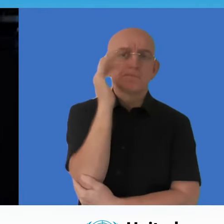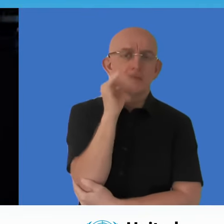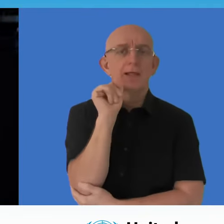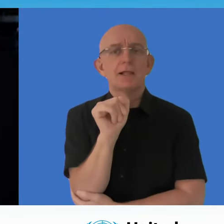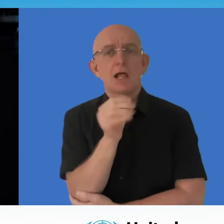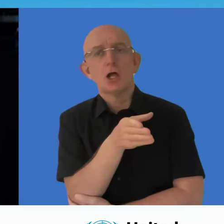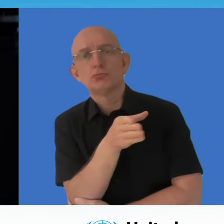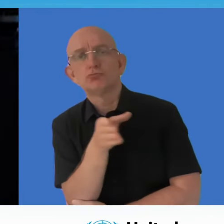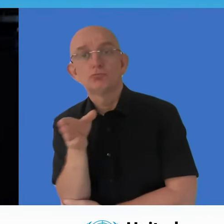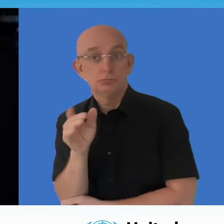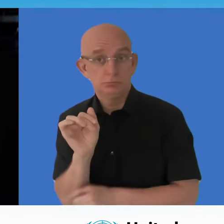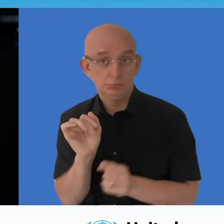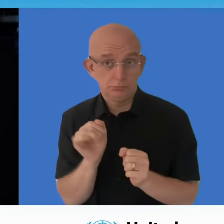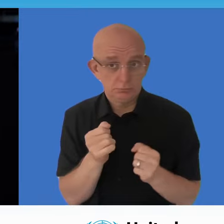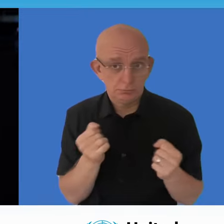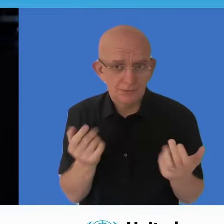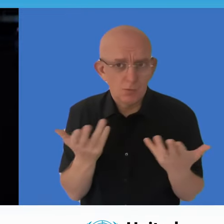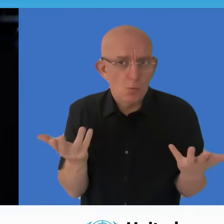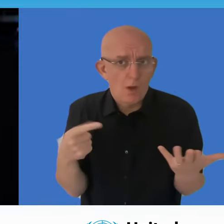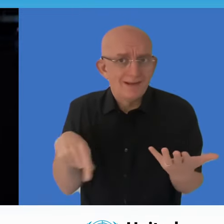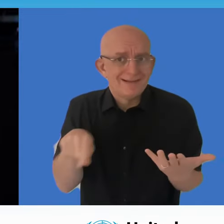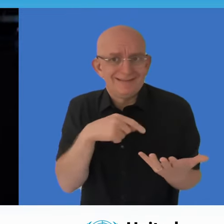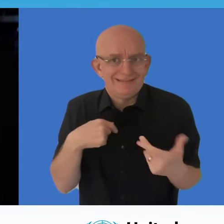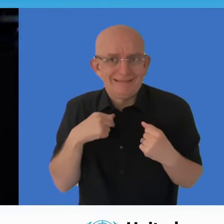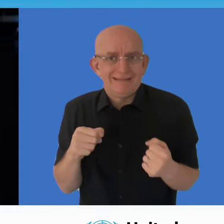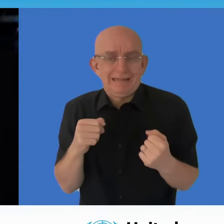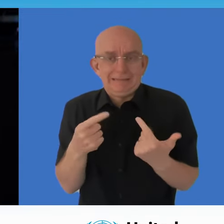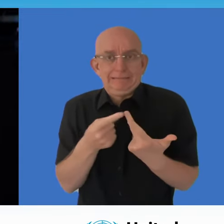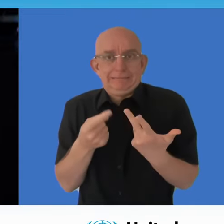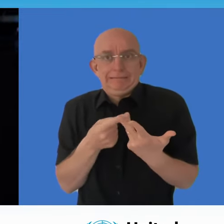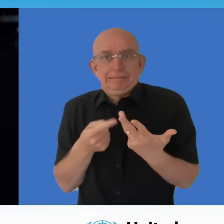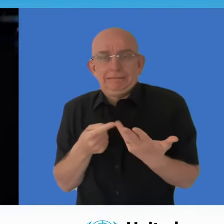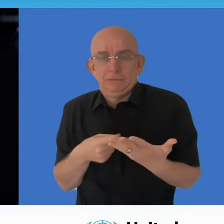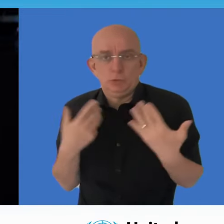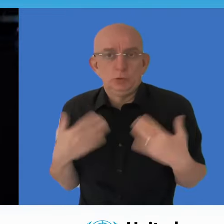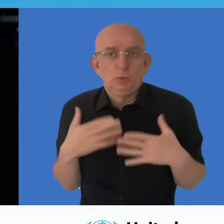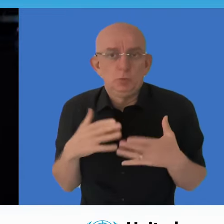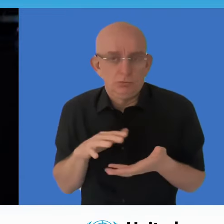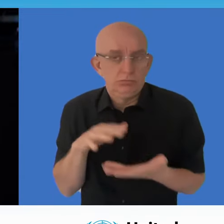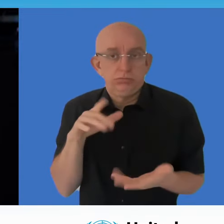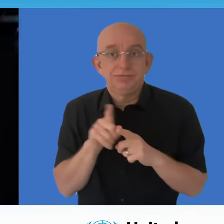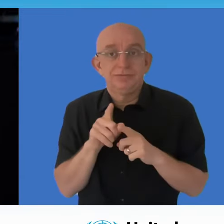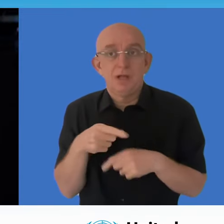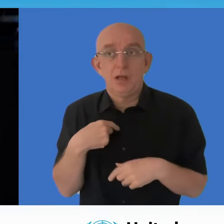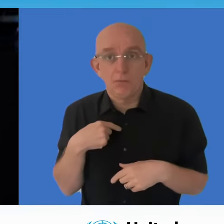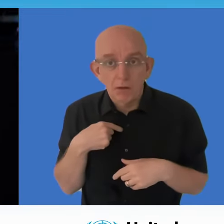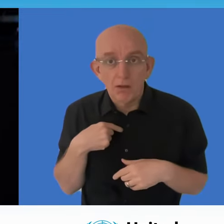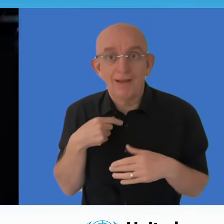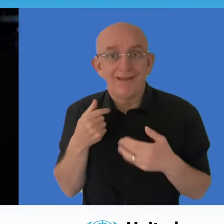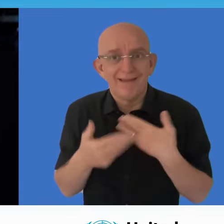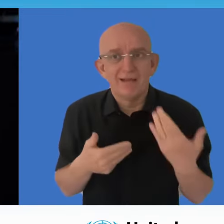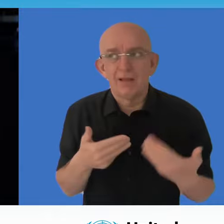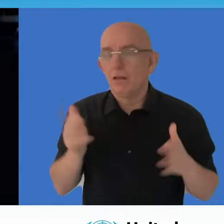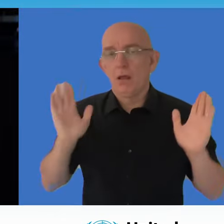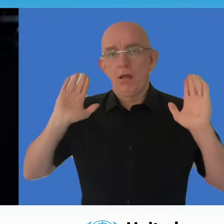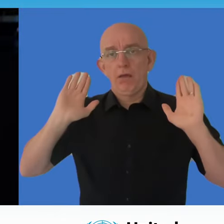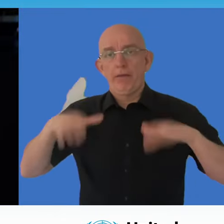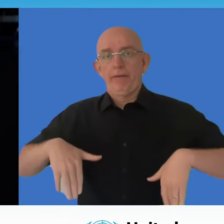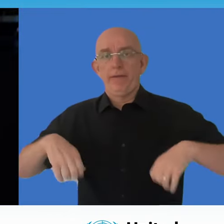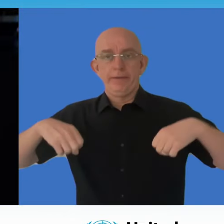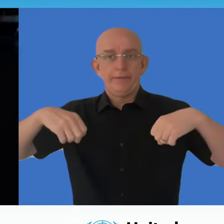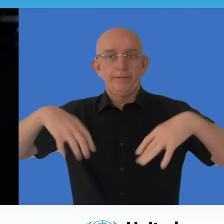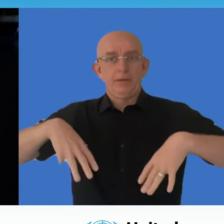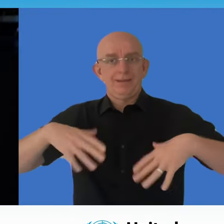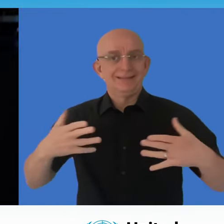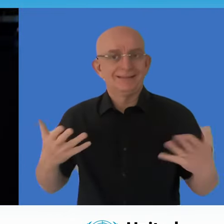me that if you consider this a lost war, you wouldn't be here today. So let me share a quick anecdote with